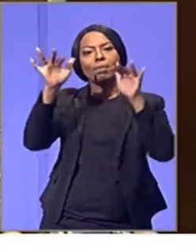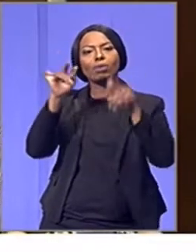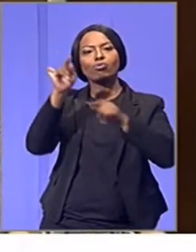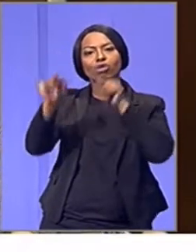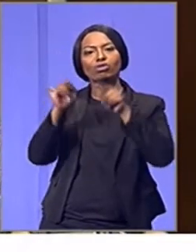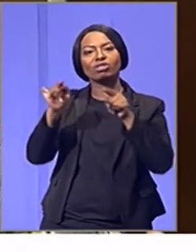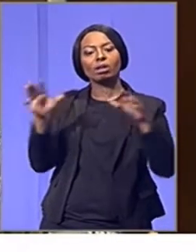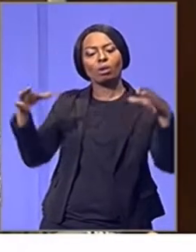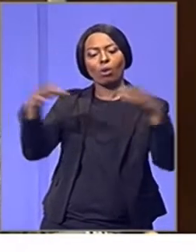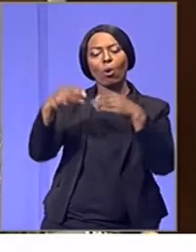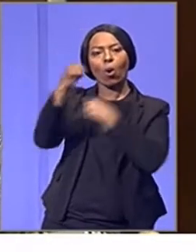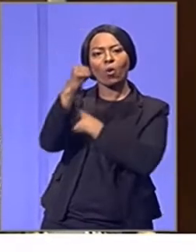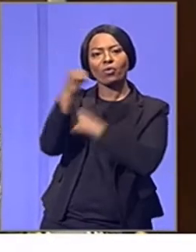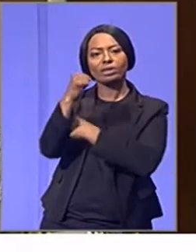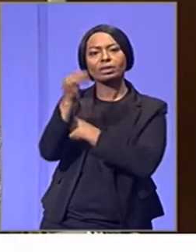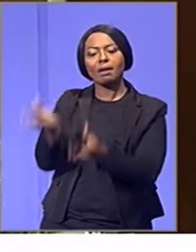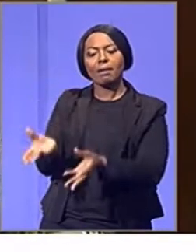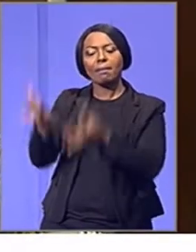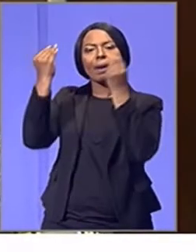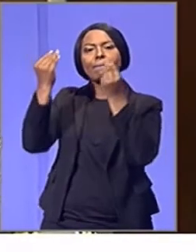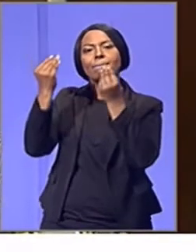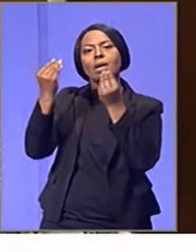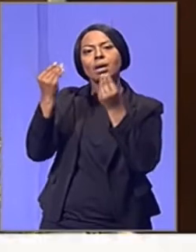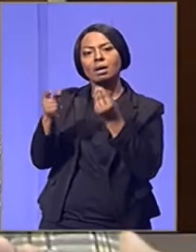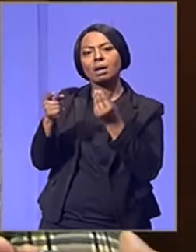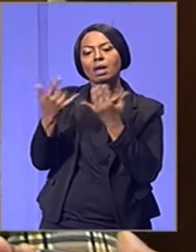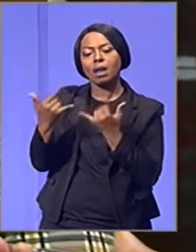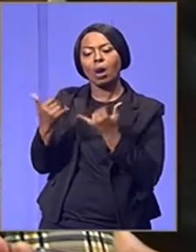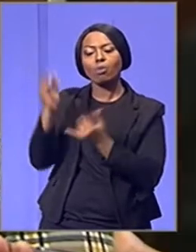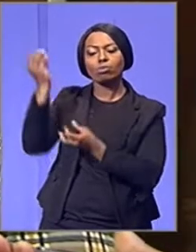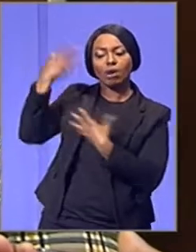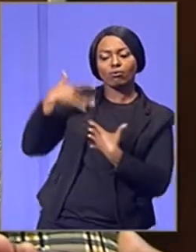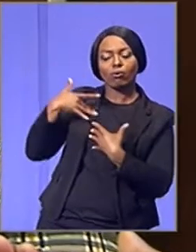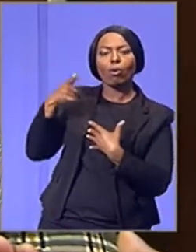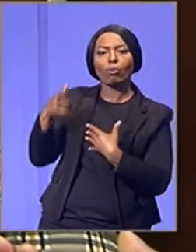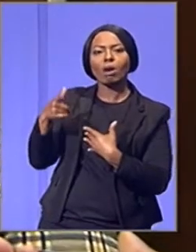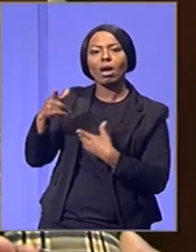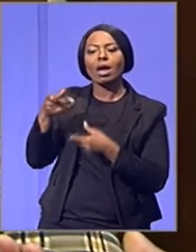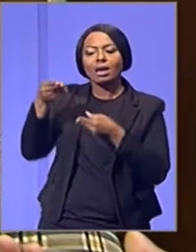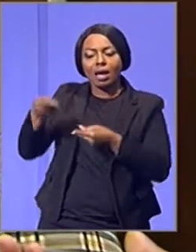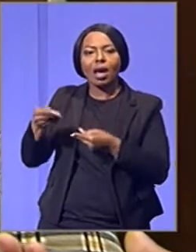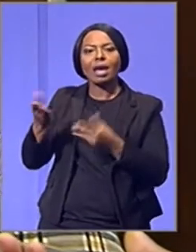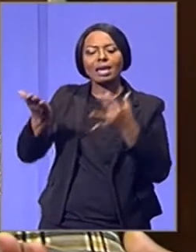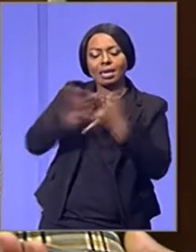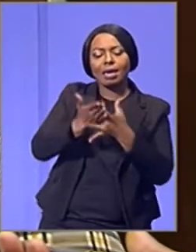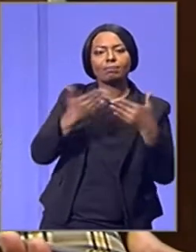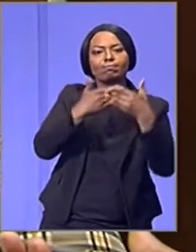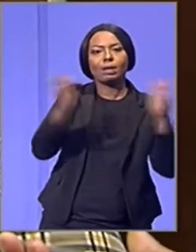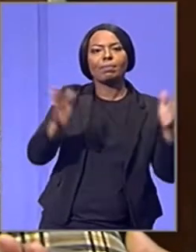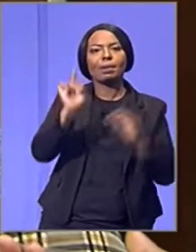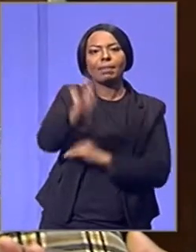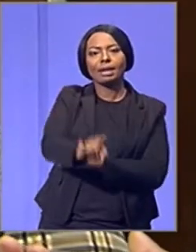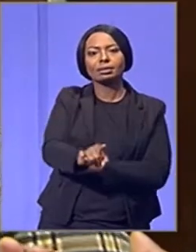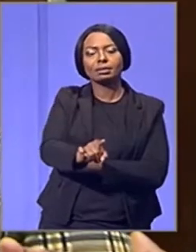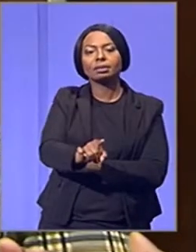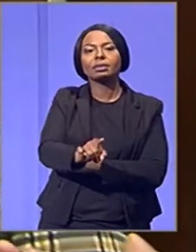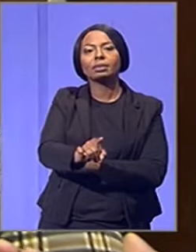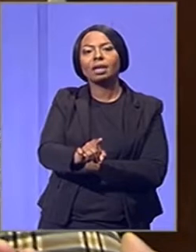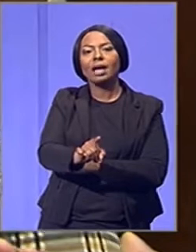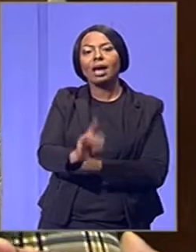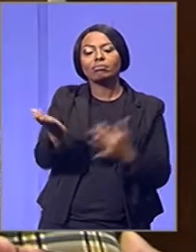to get all the dockets that were opened against him. And in few of those